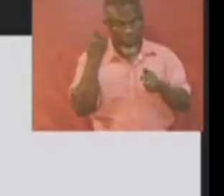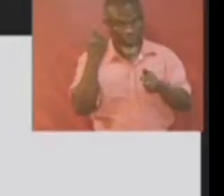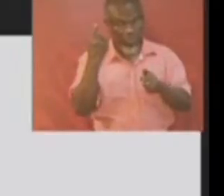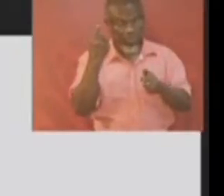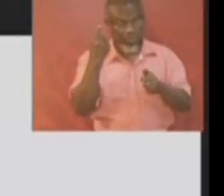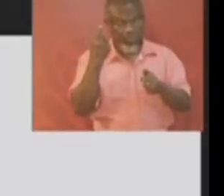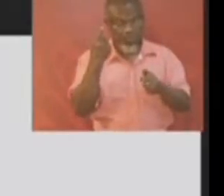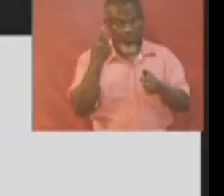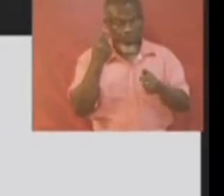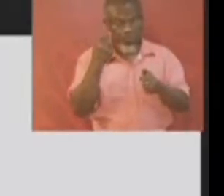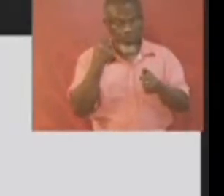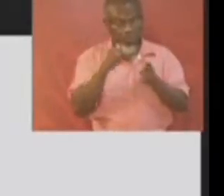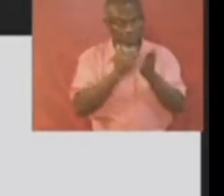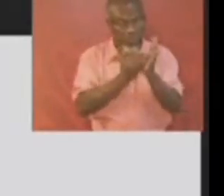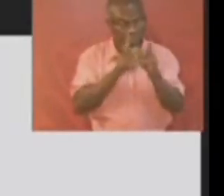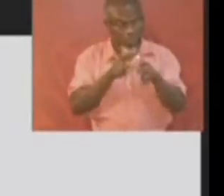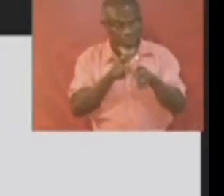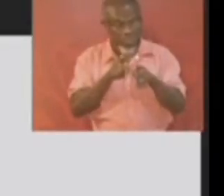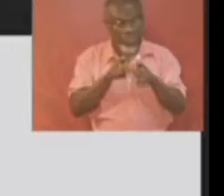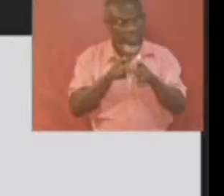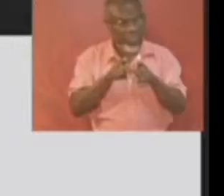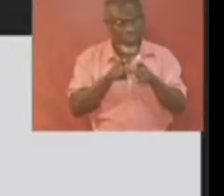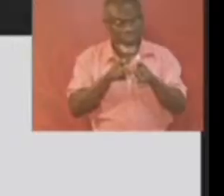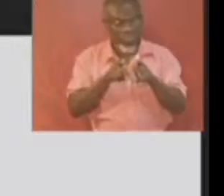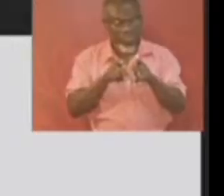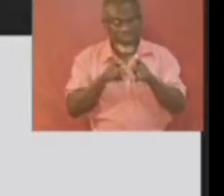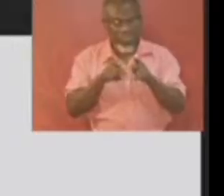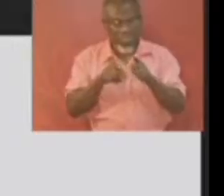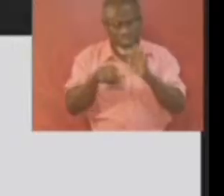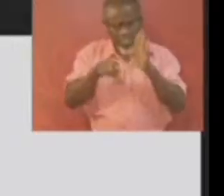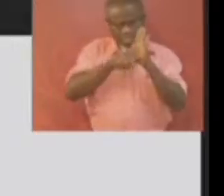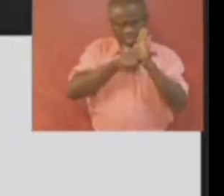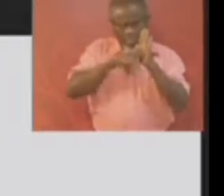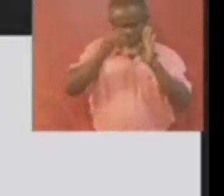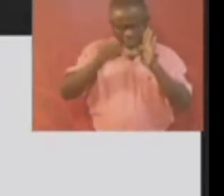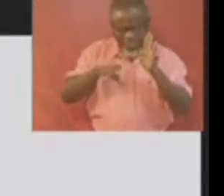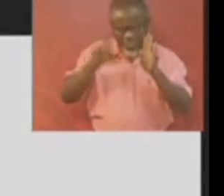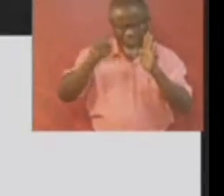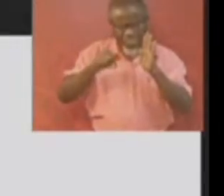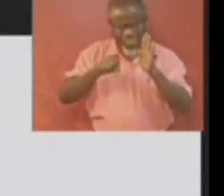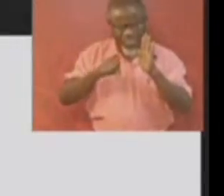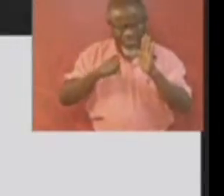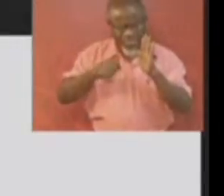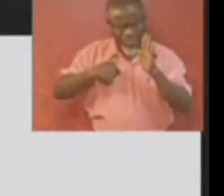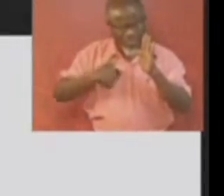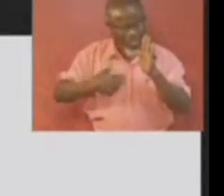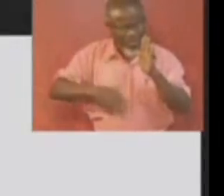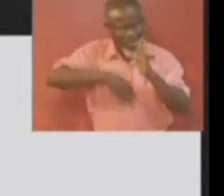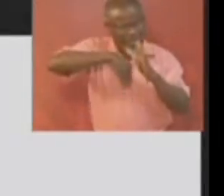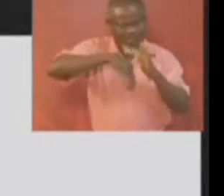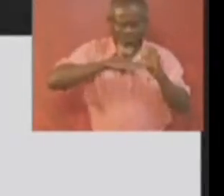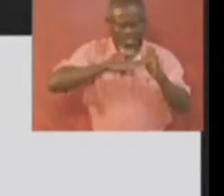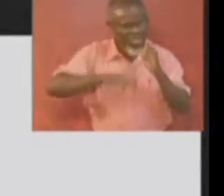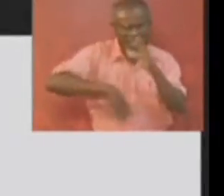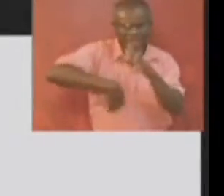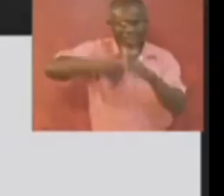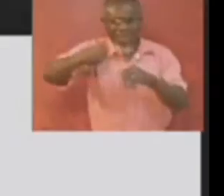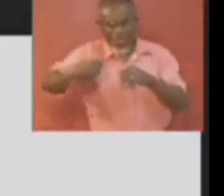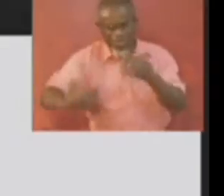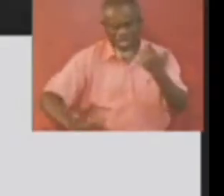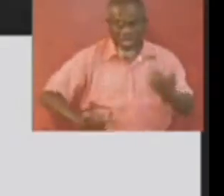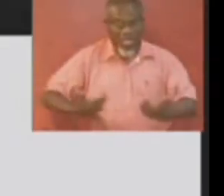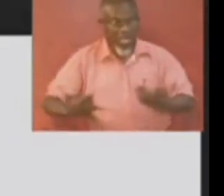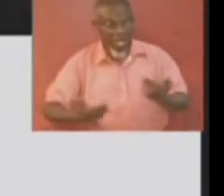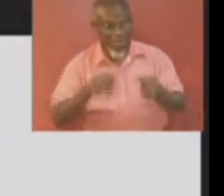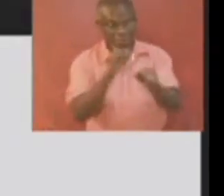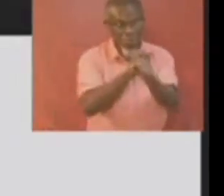test. So you can't test your way out of risk and say, well, I did a test, so I'm fine, I can go and hang out. That's not encouraged, and they're